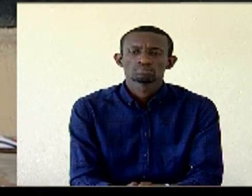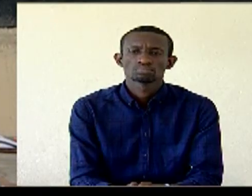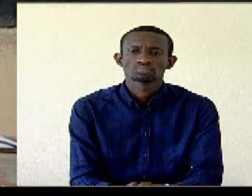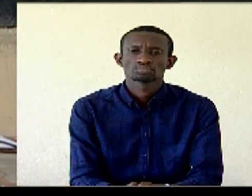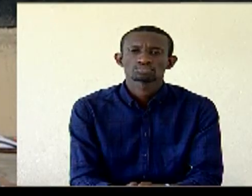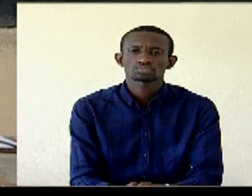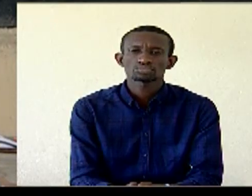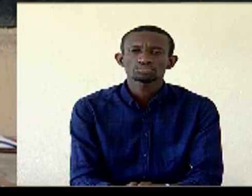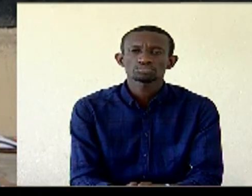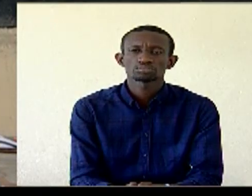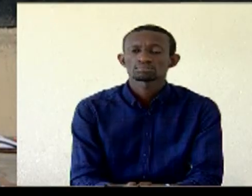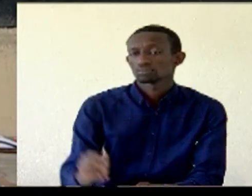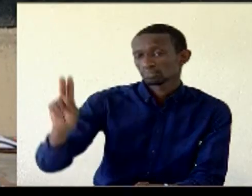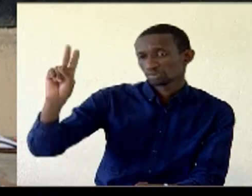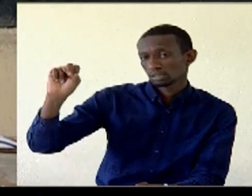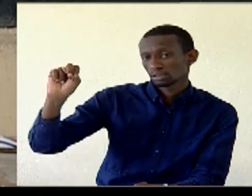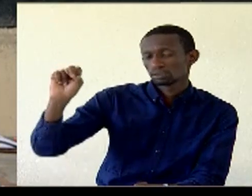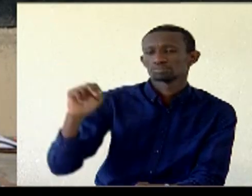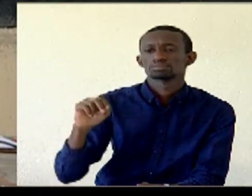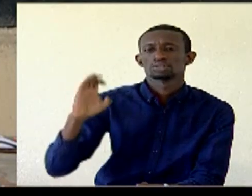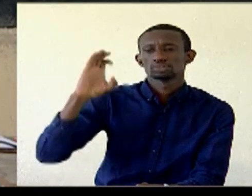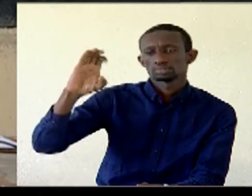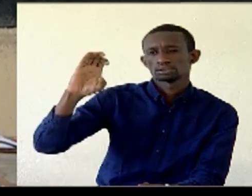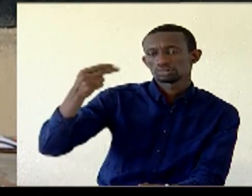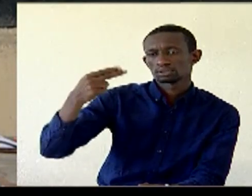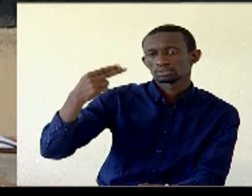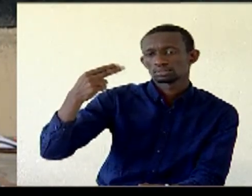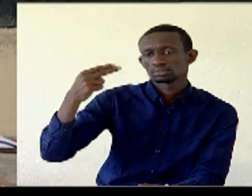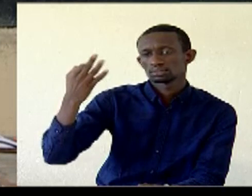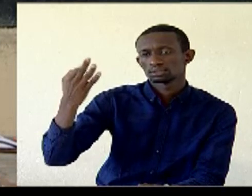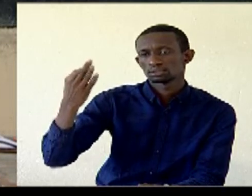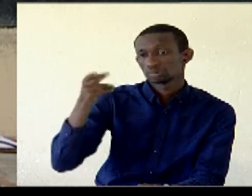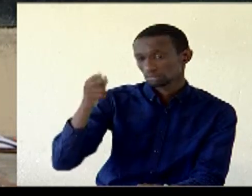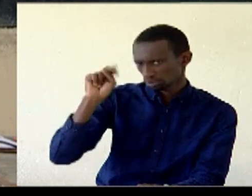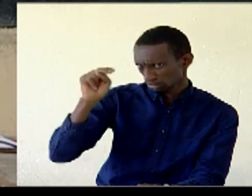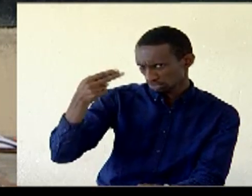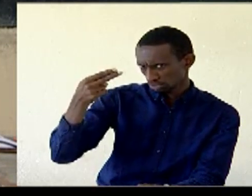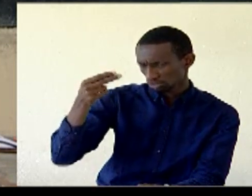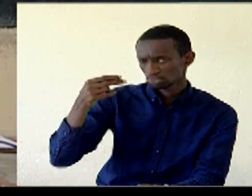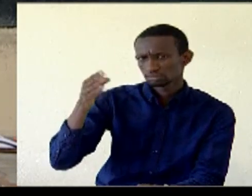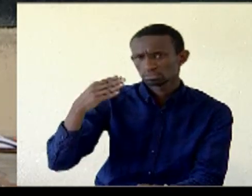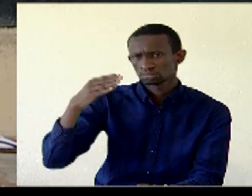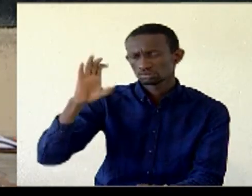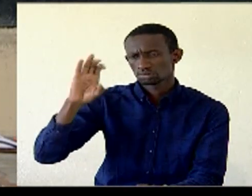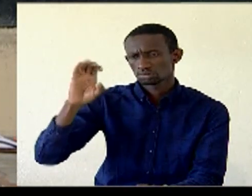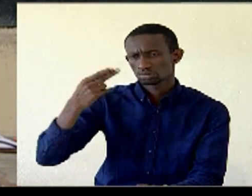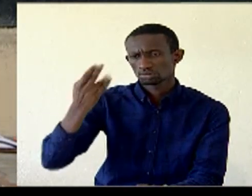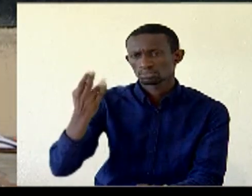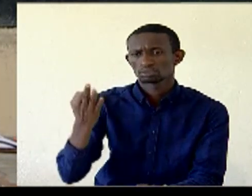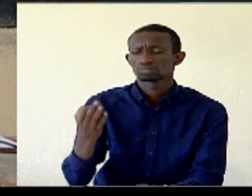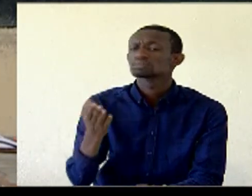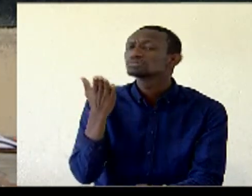N with CH3, this is NH. So the methyl group is